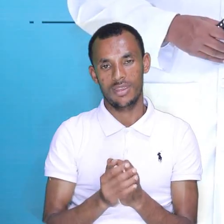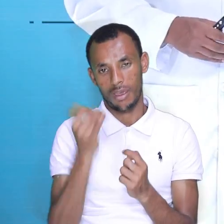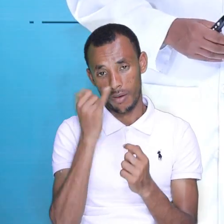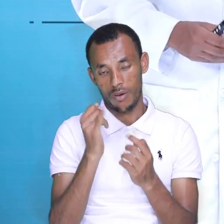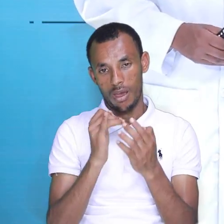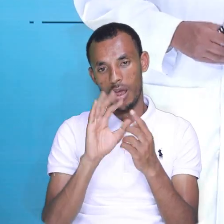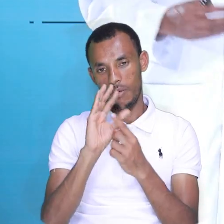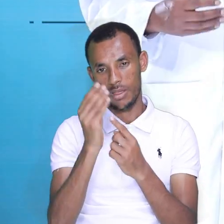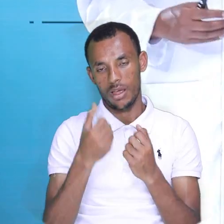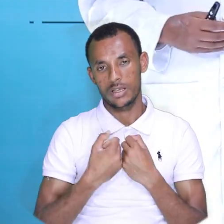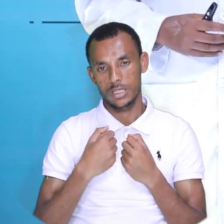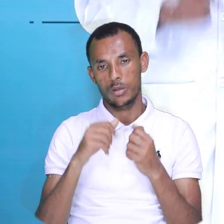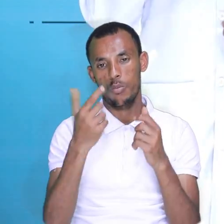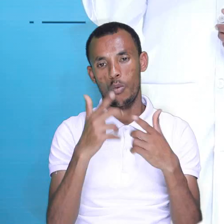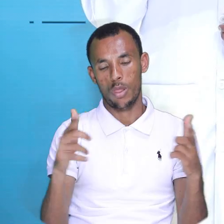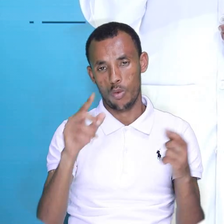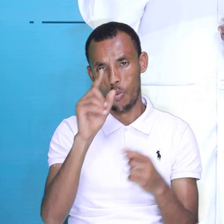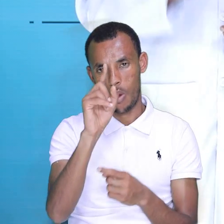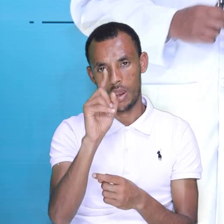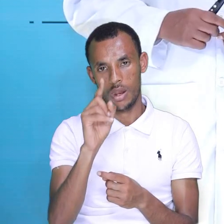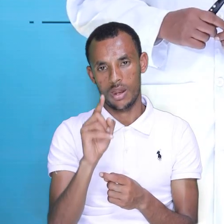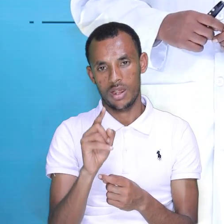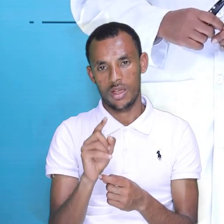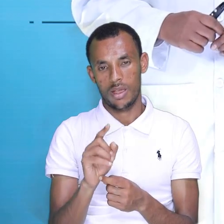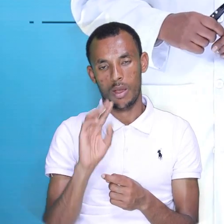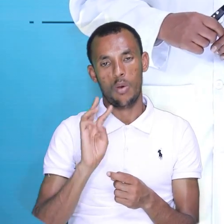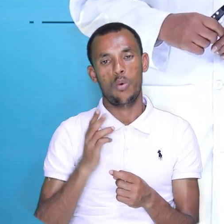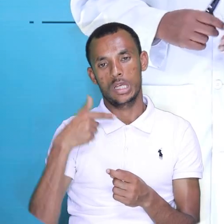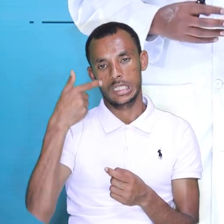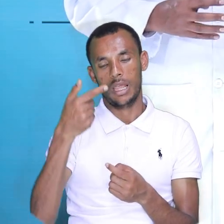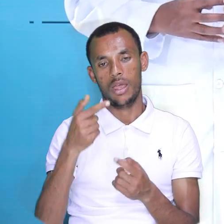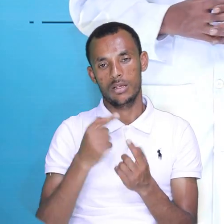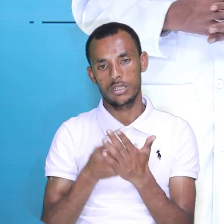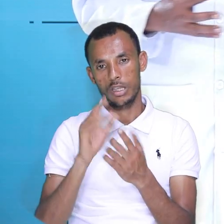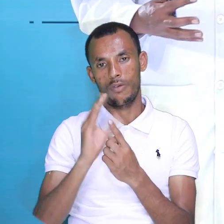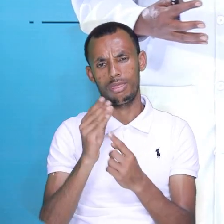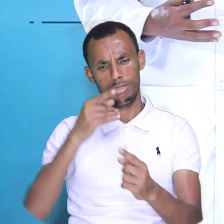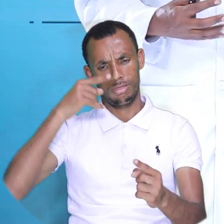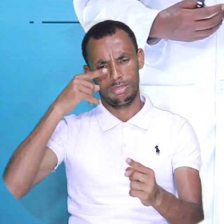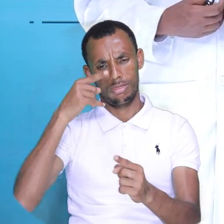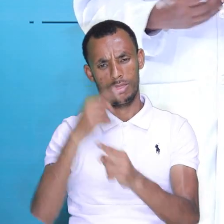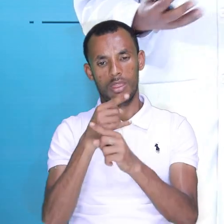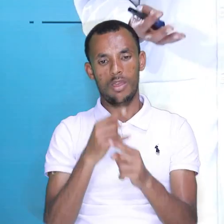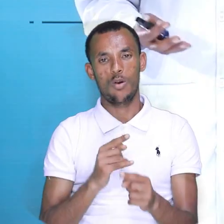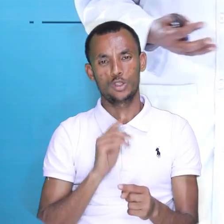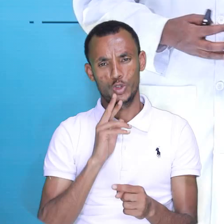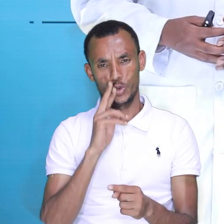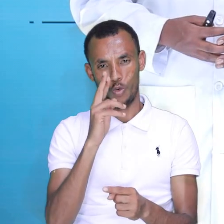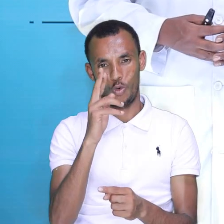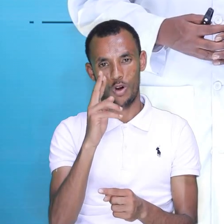If an event has probability 1, we say that event it is certain or sure